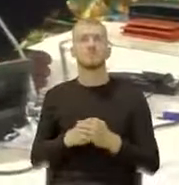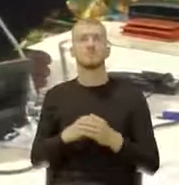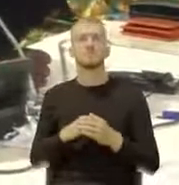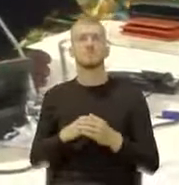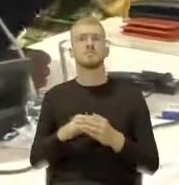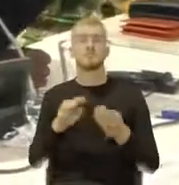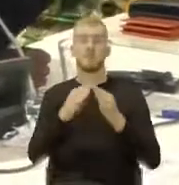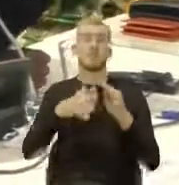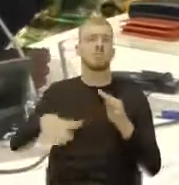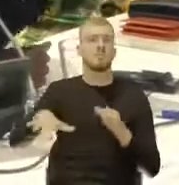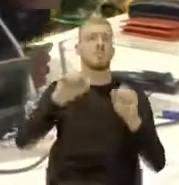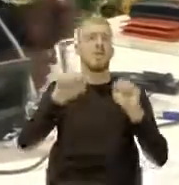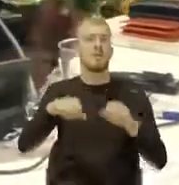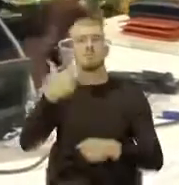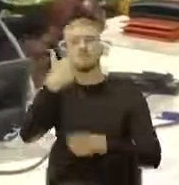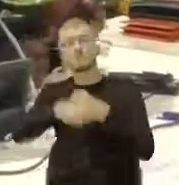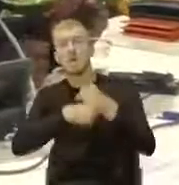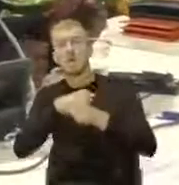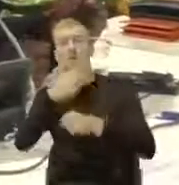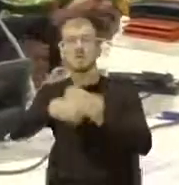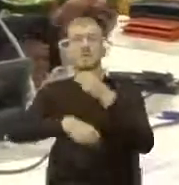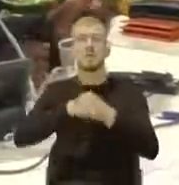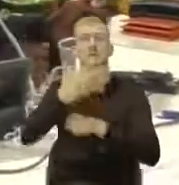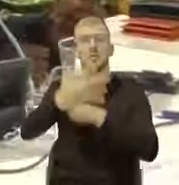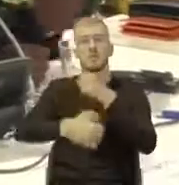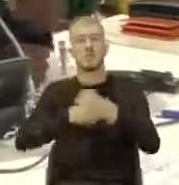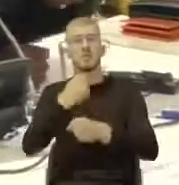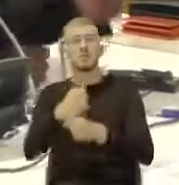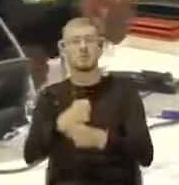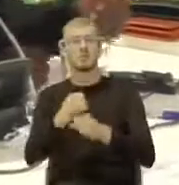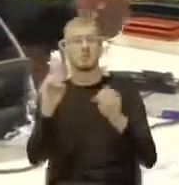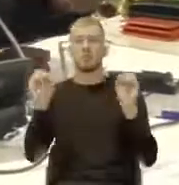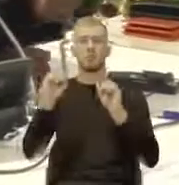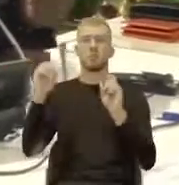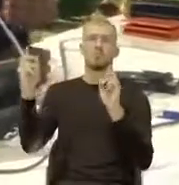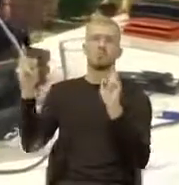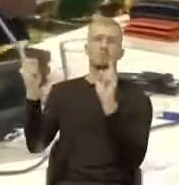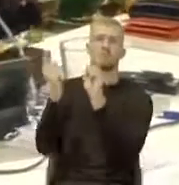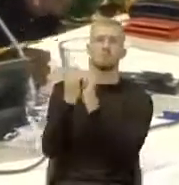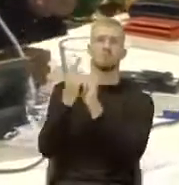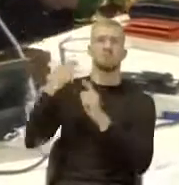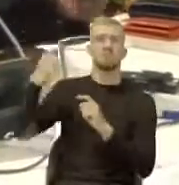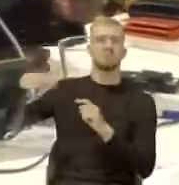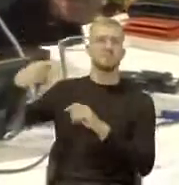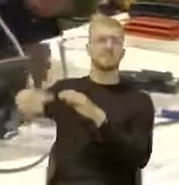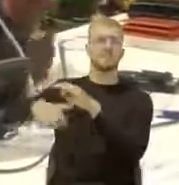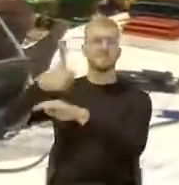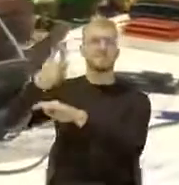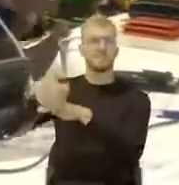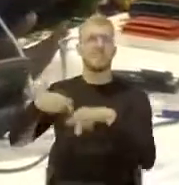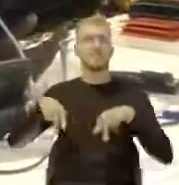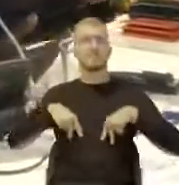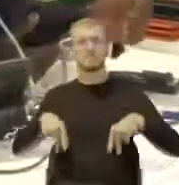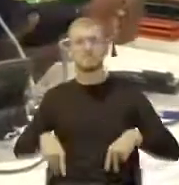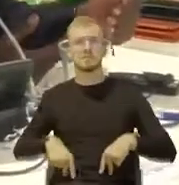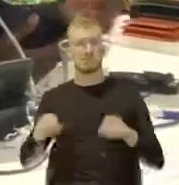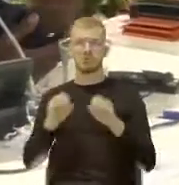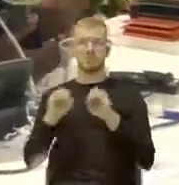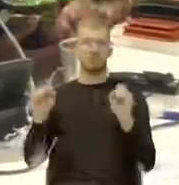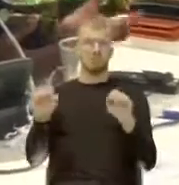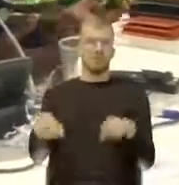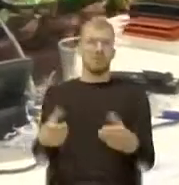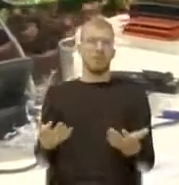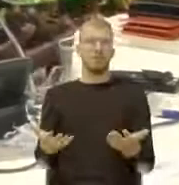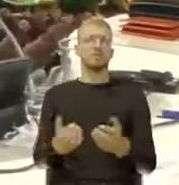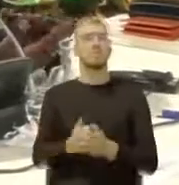president, but he cannot survive. And the impact of decision made by mayors and local government is quite direct. So in